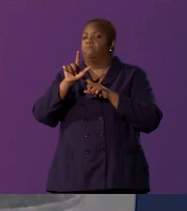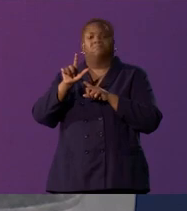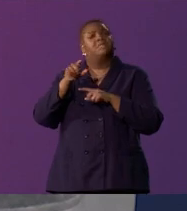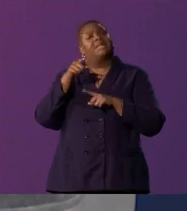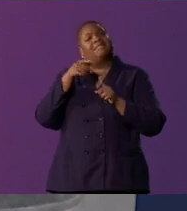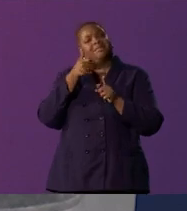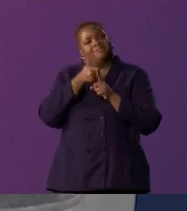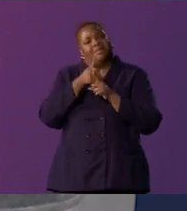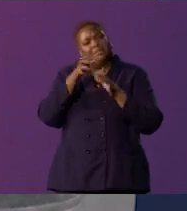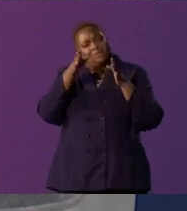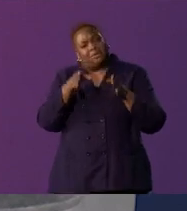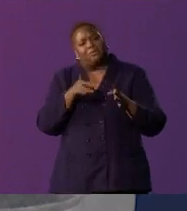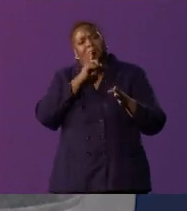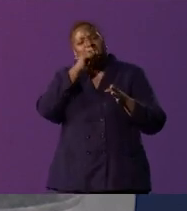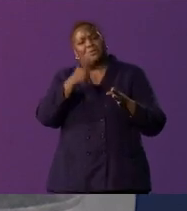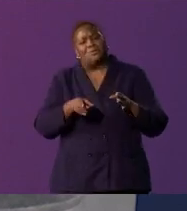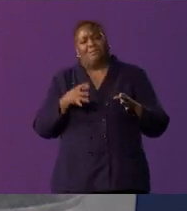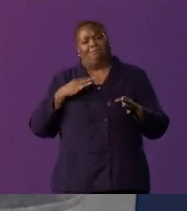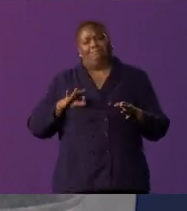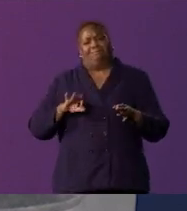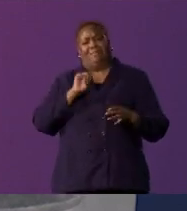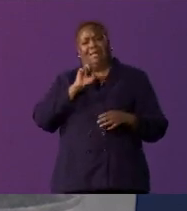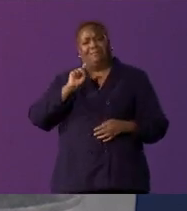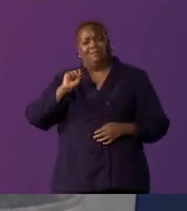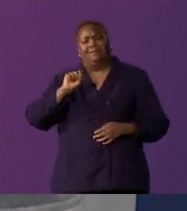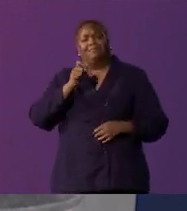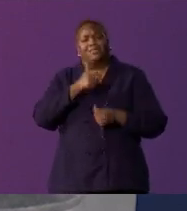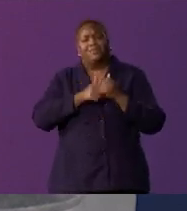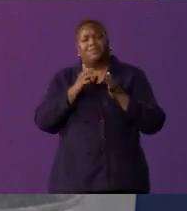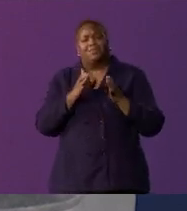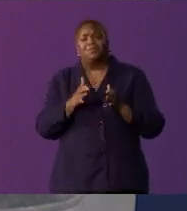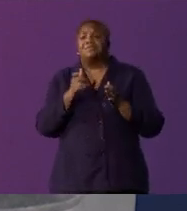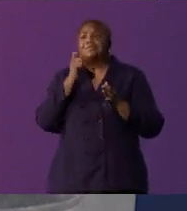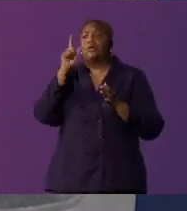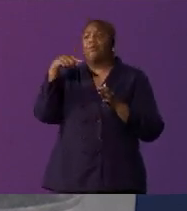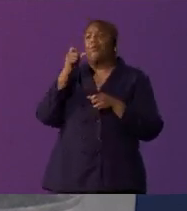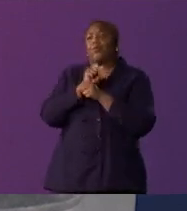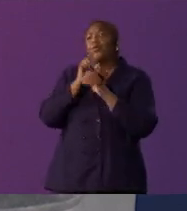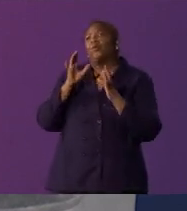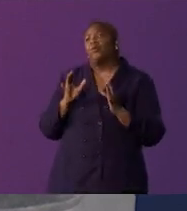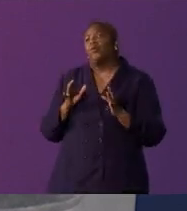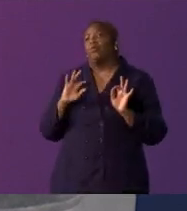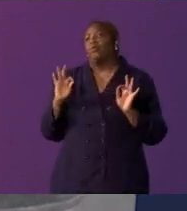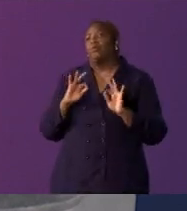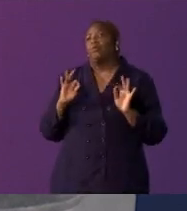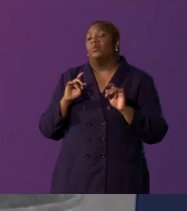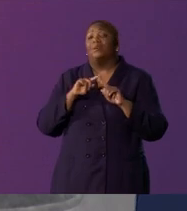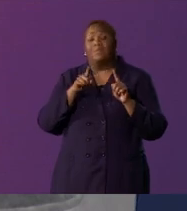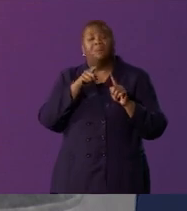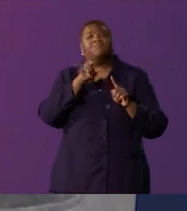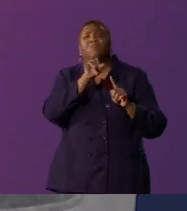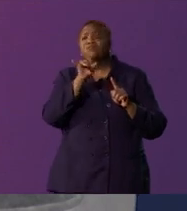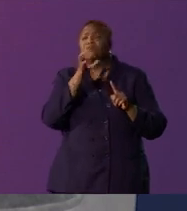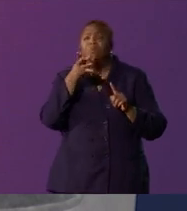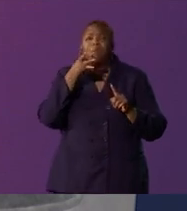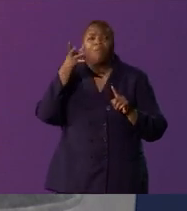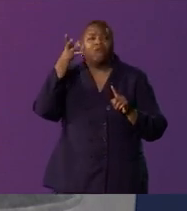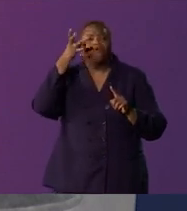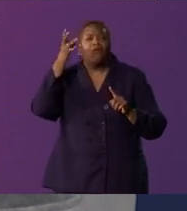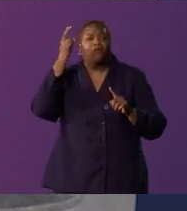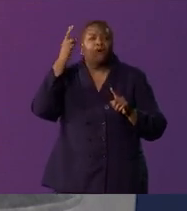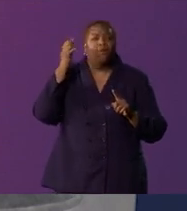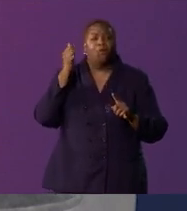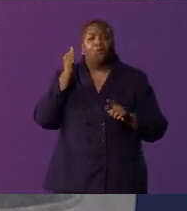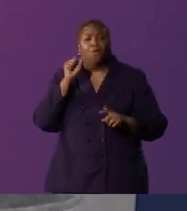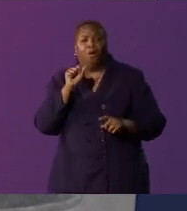real assets. We've got to treat each person as not just an employee at PepsiCo, but a mother, a father, an uncle, an aunt,